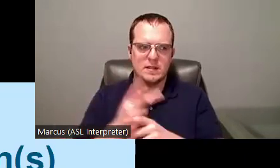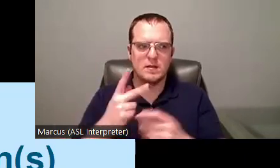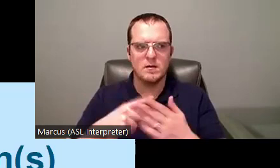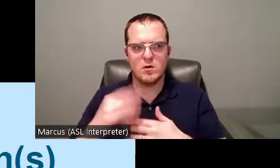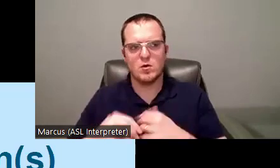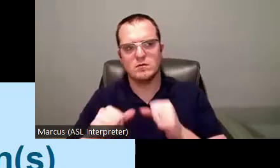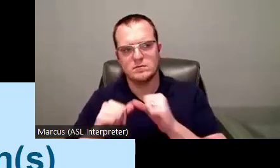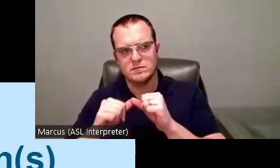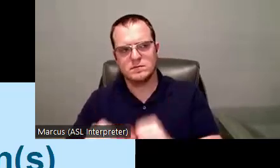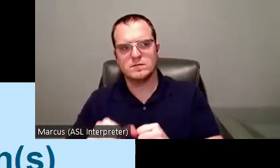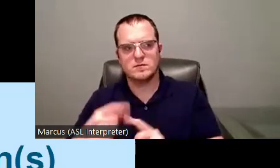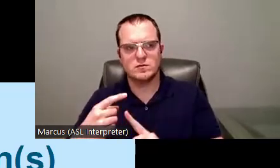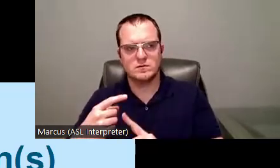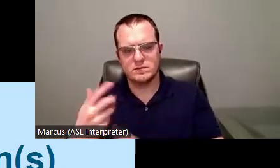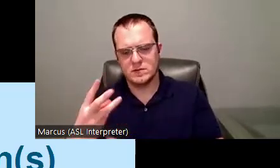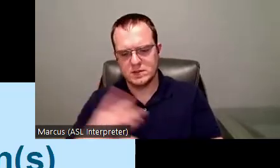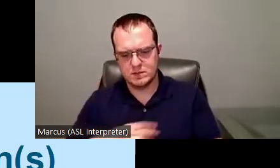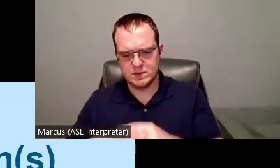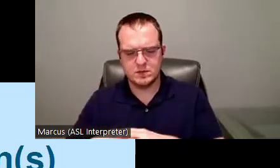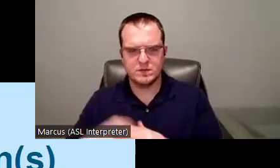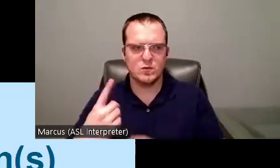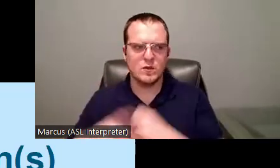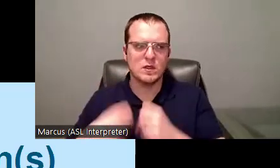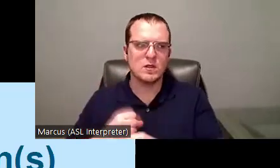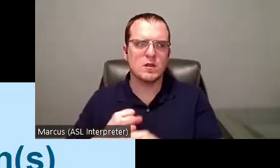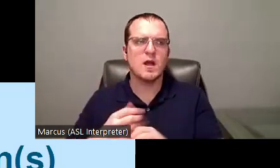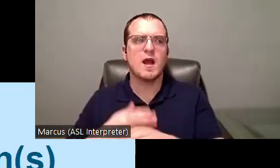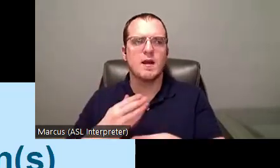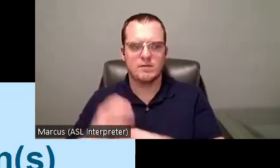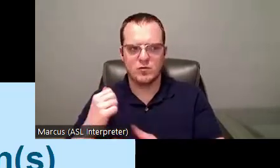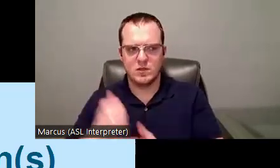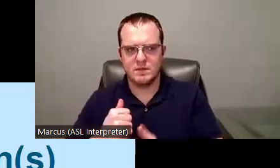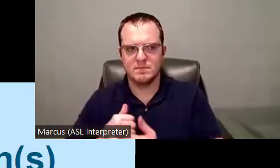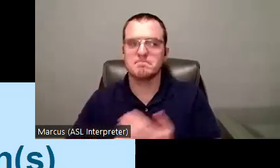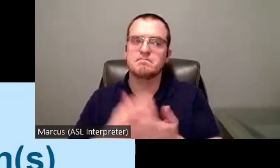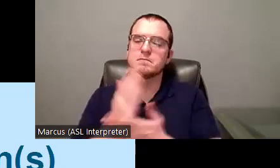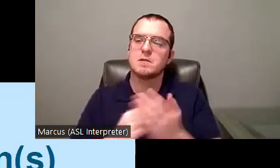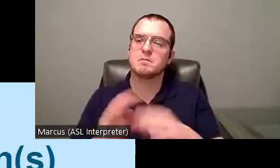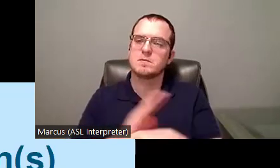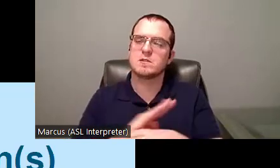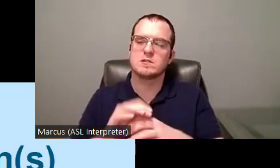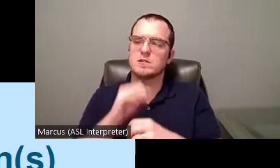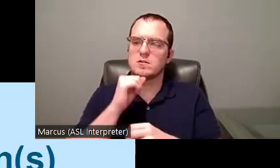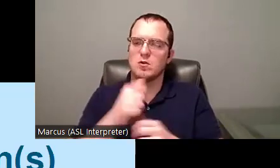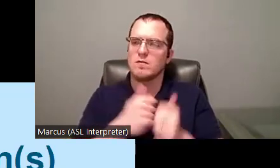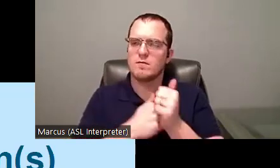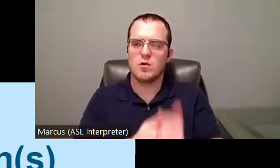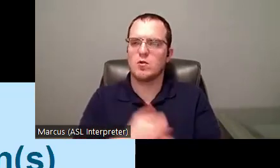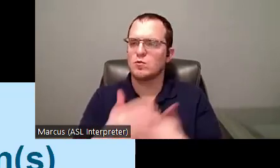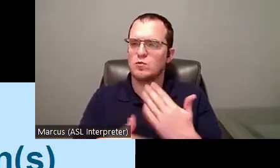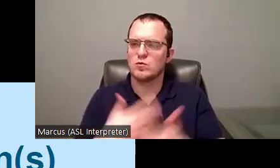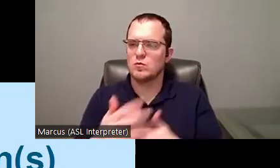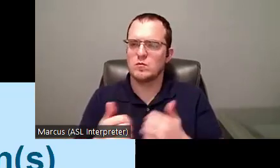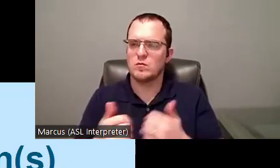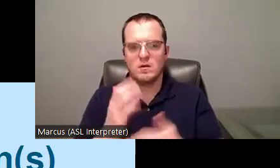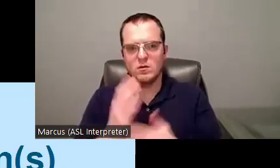the course of 6 months or a year after getting the help. I mean, some businesses don't necessarily follow through, but the ones